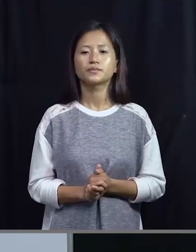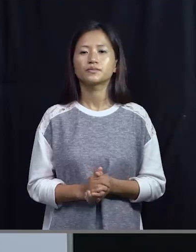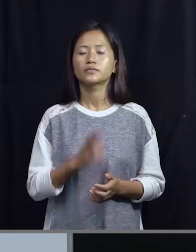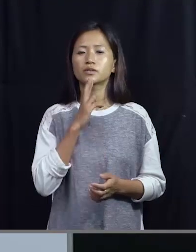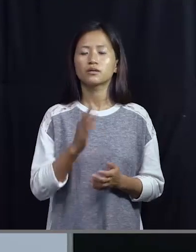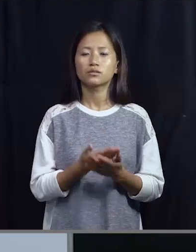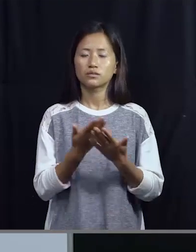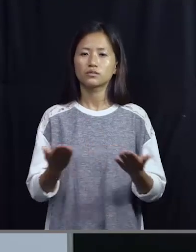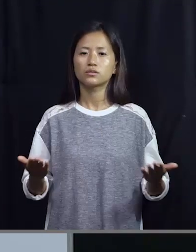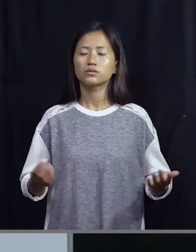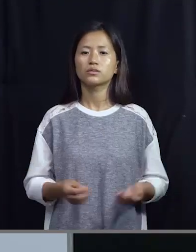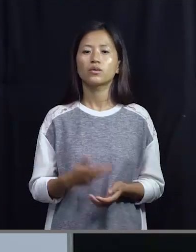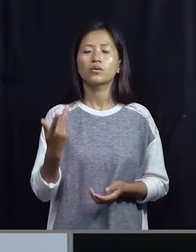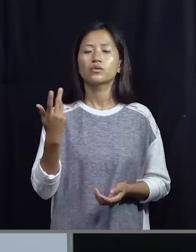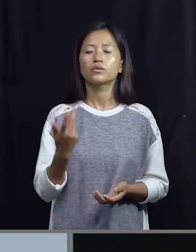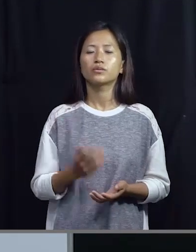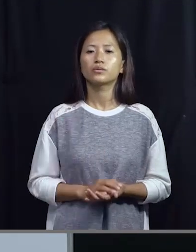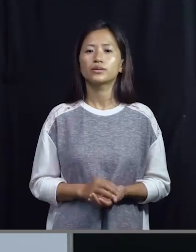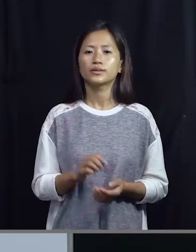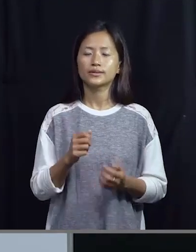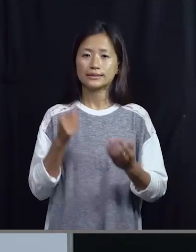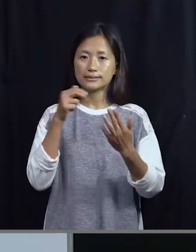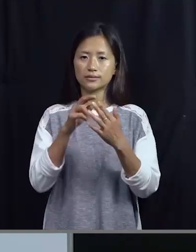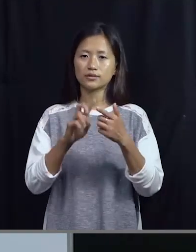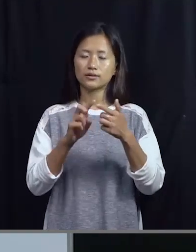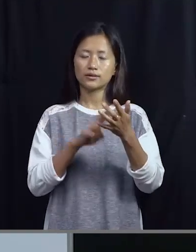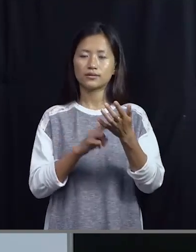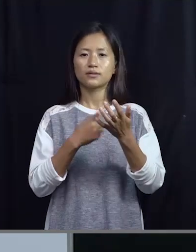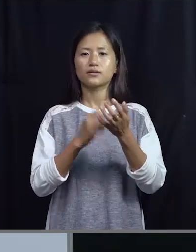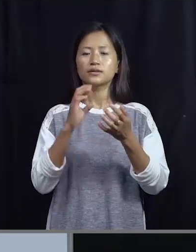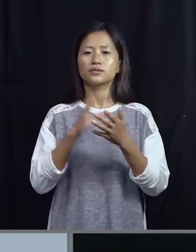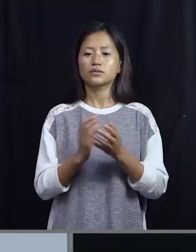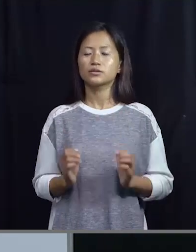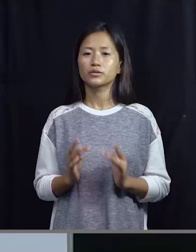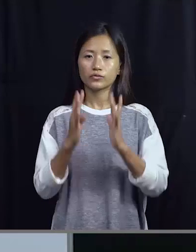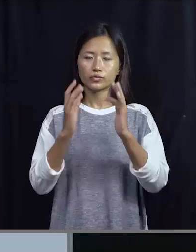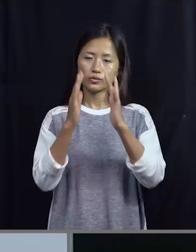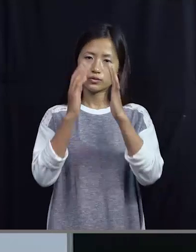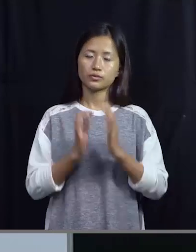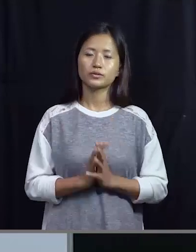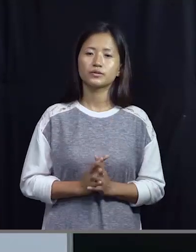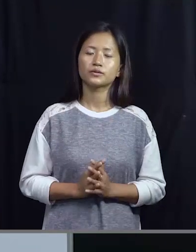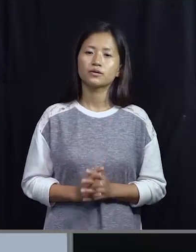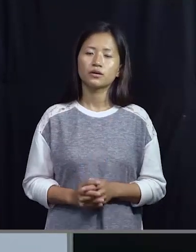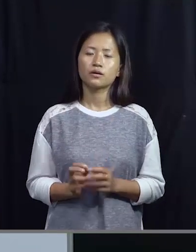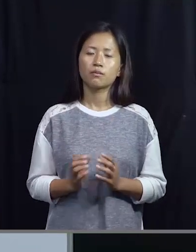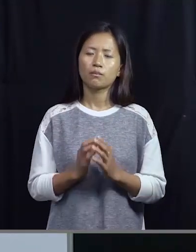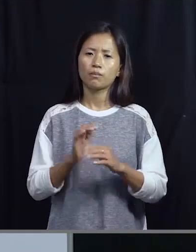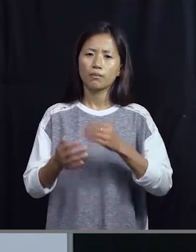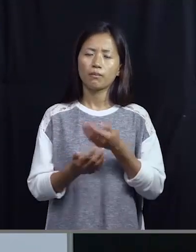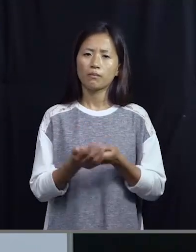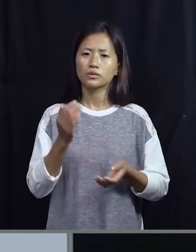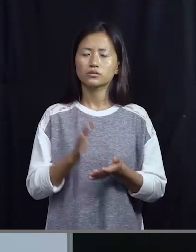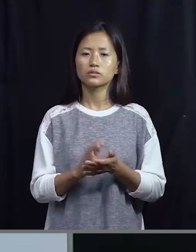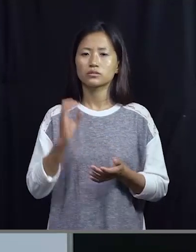Fertilizers are those where the enrichment is got from the crops. Remember that, okay? So the most common example